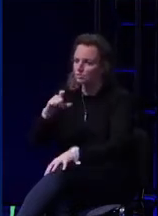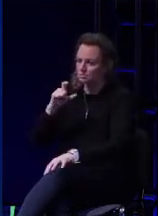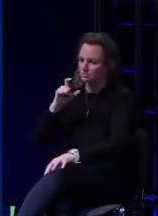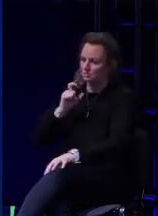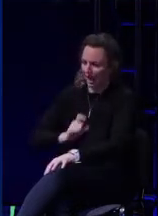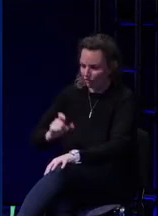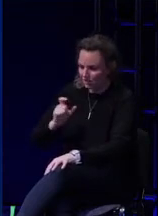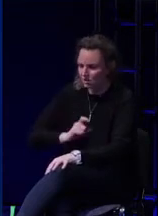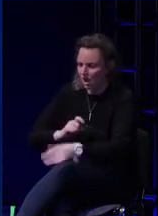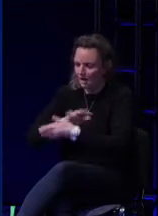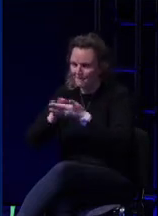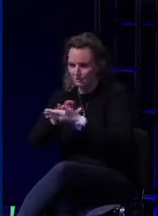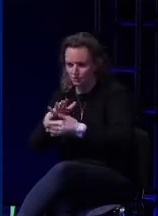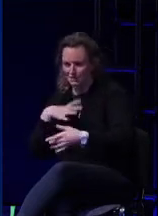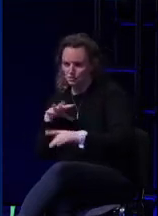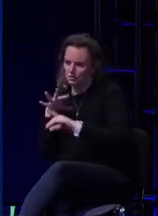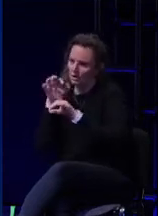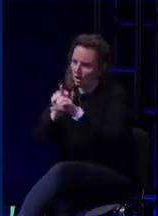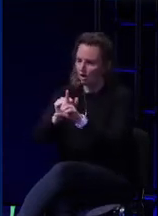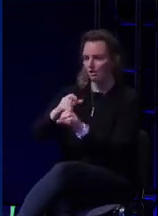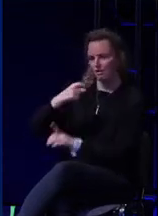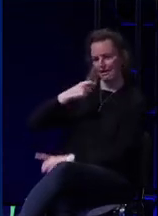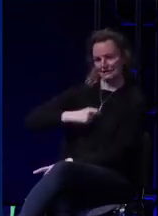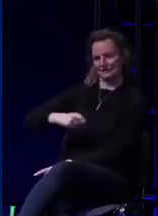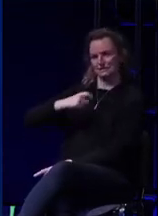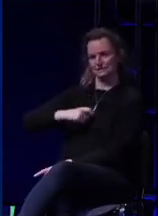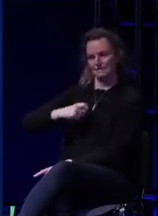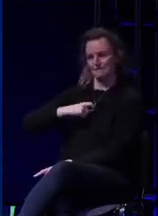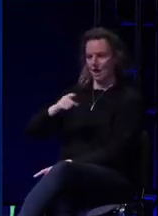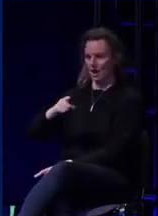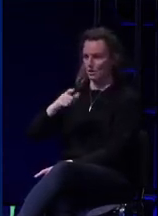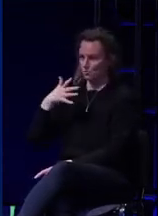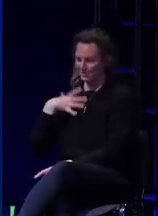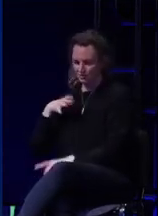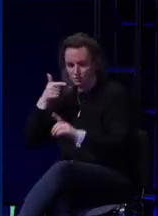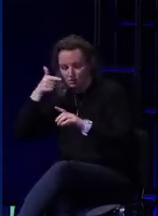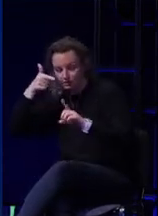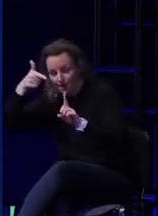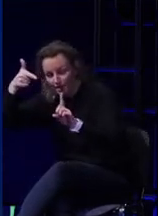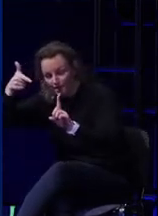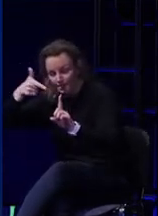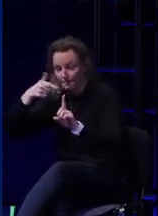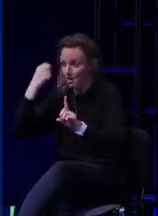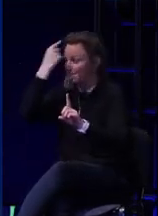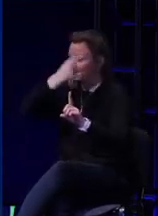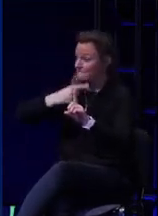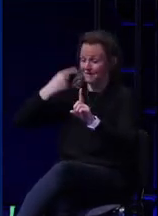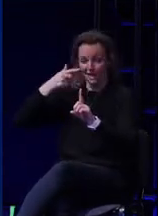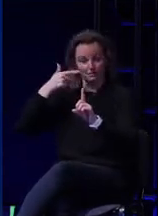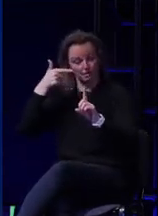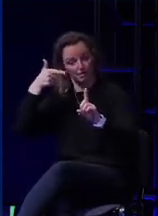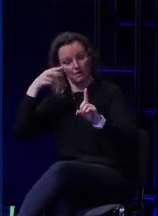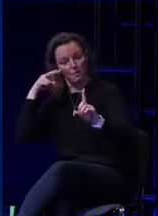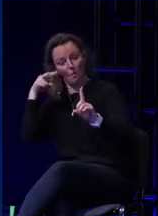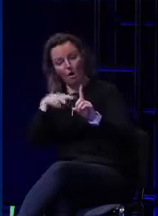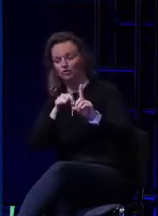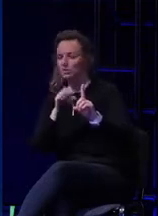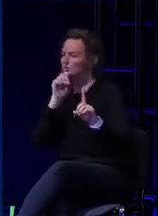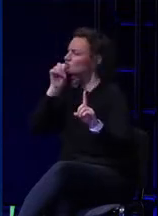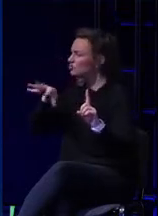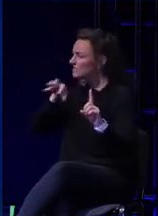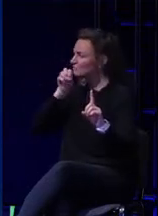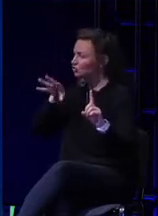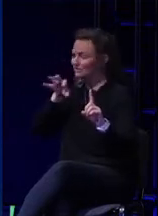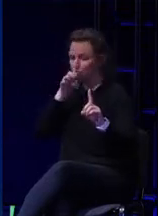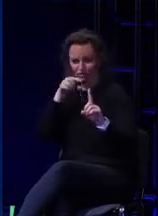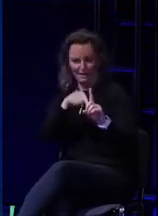have that identification. And Corley was like, I need to go right over her face and see her scream. And obviously that was then going to be VFX, that